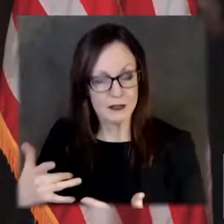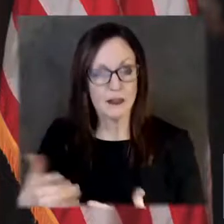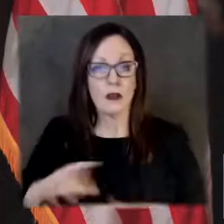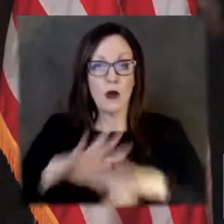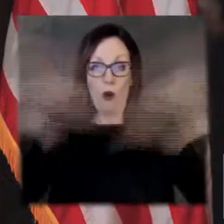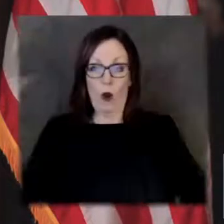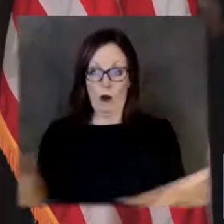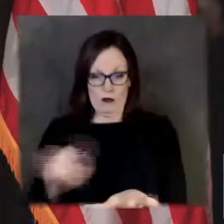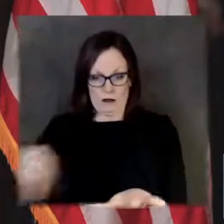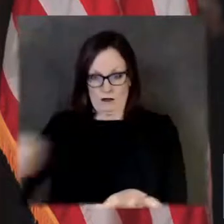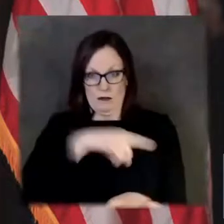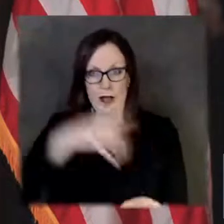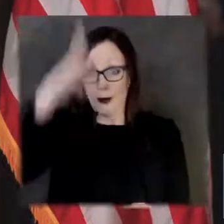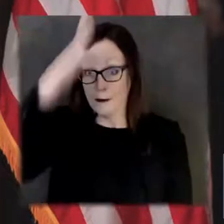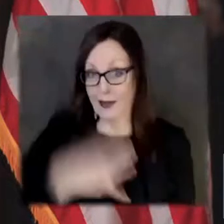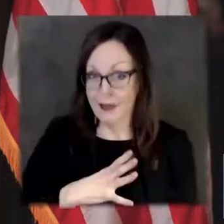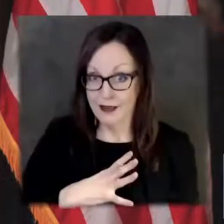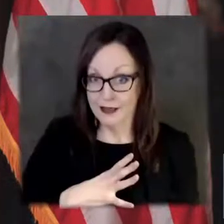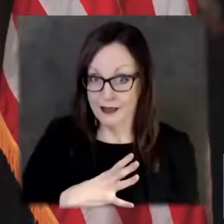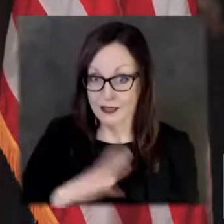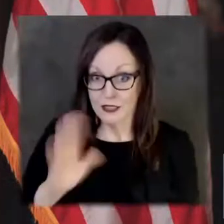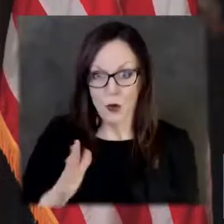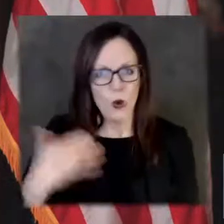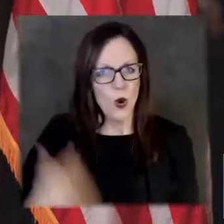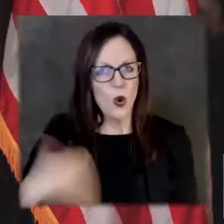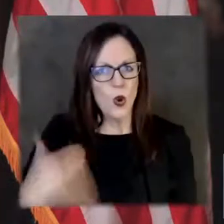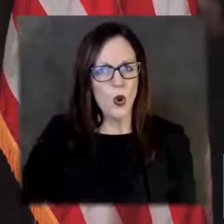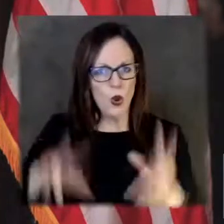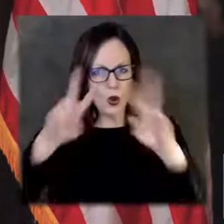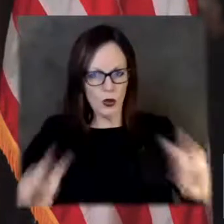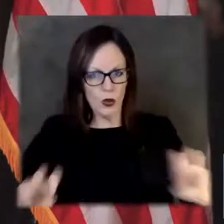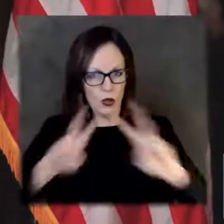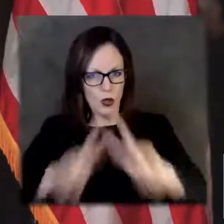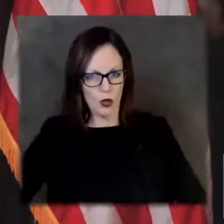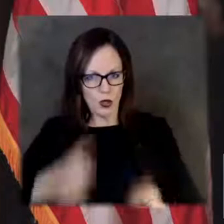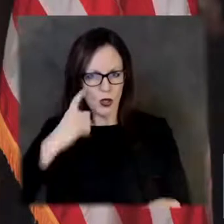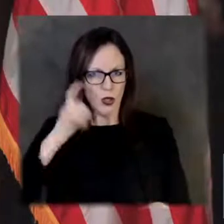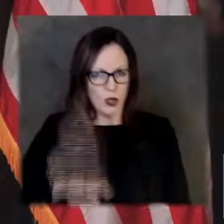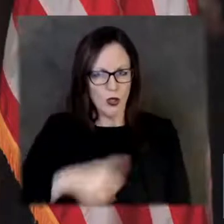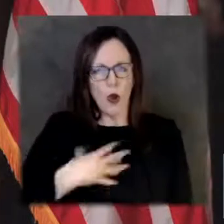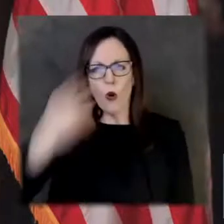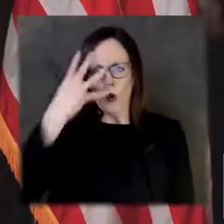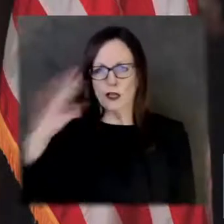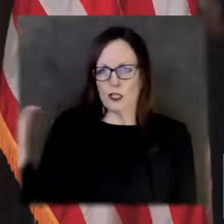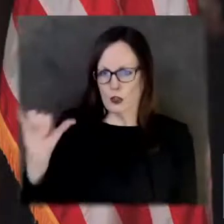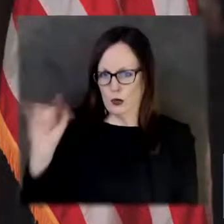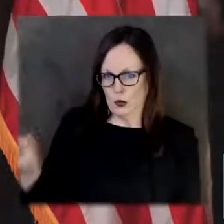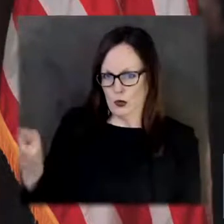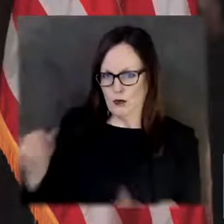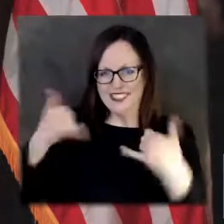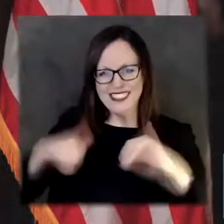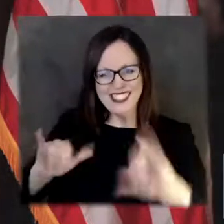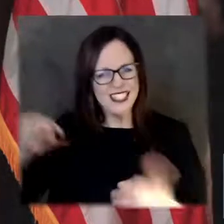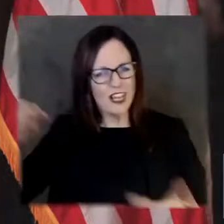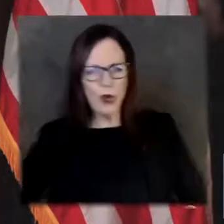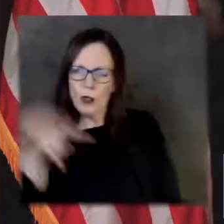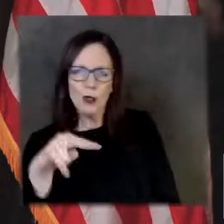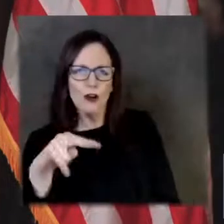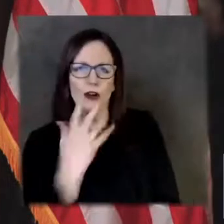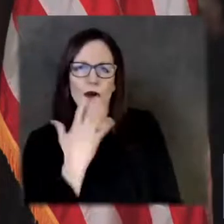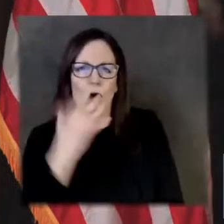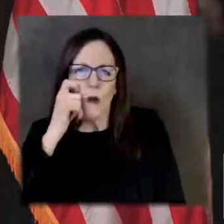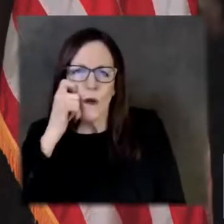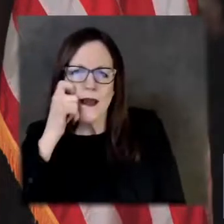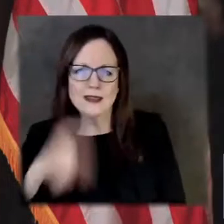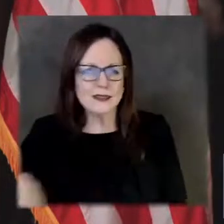prison. The last wholesale rewrite of Wisconsin's criminal code hasn't happened in more than a decade.